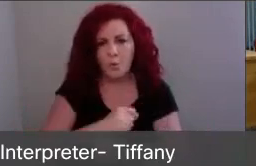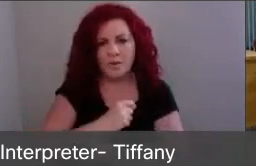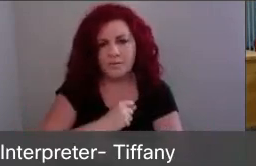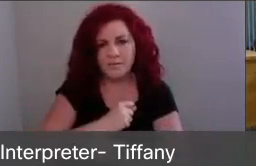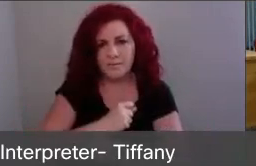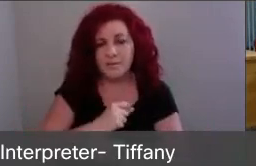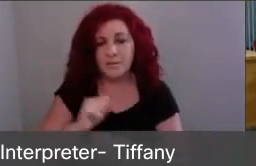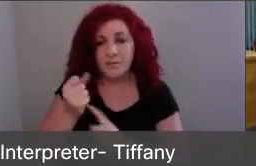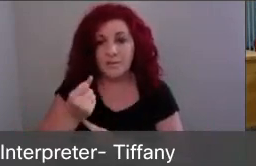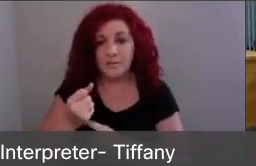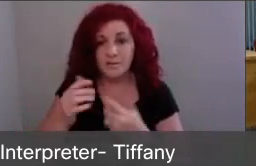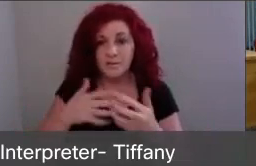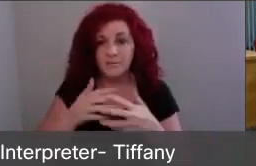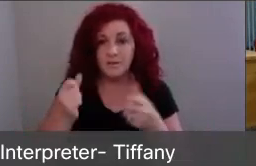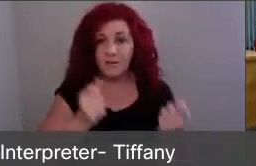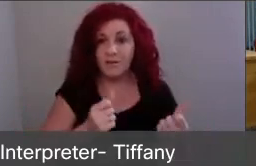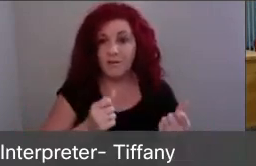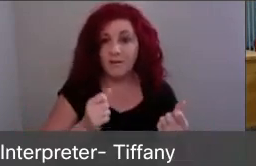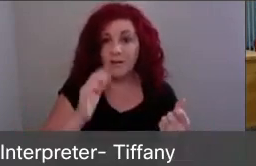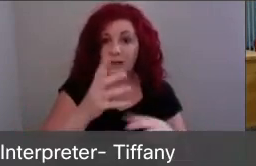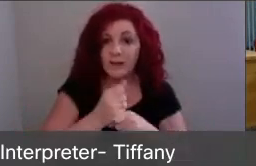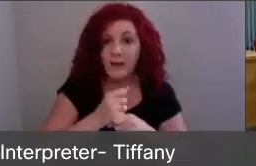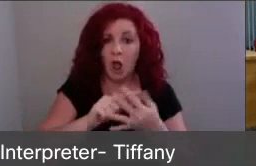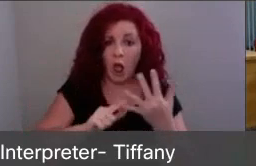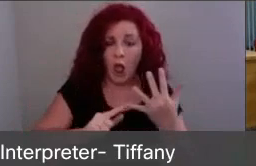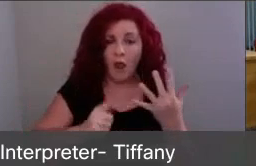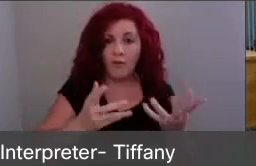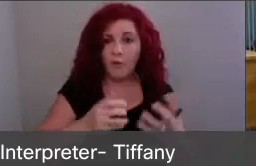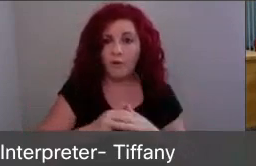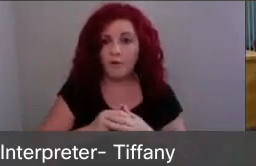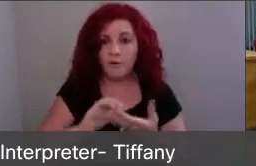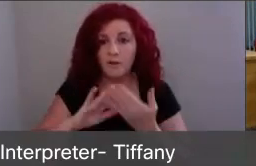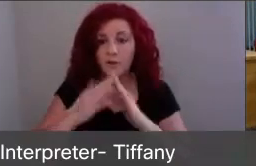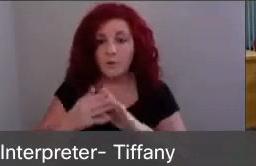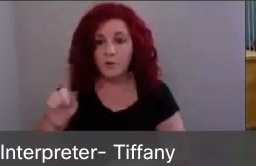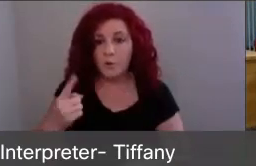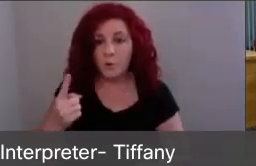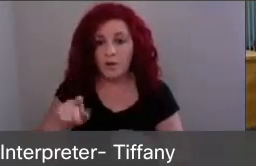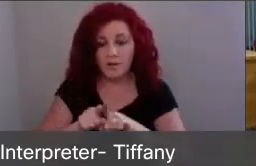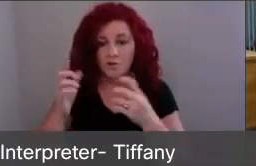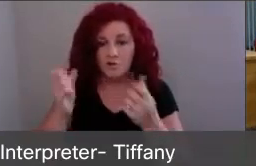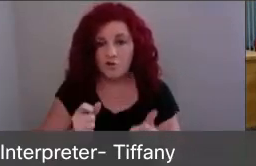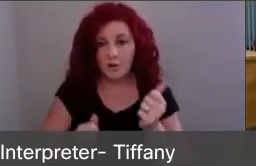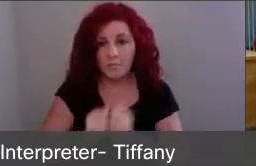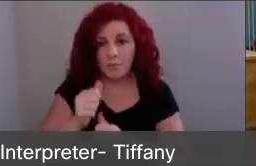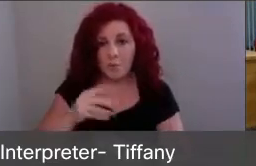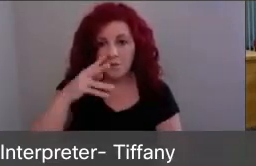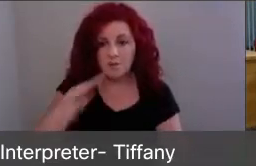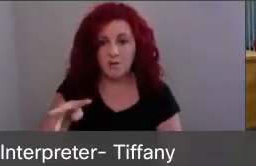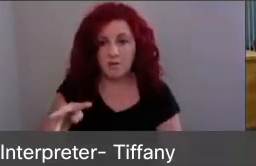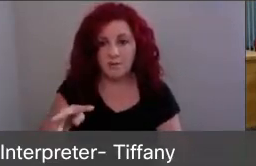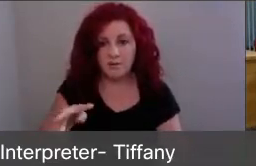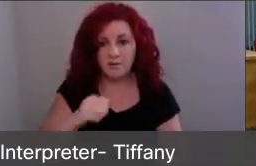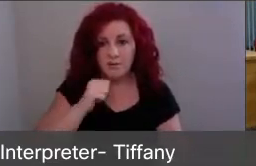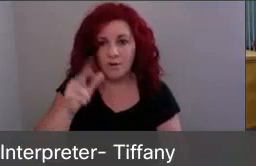for the dominant group who seemingly gets everything they want. A community is only as strong as its most neglected and